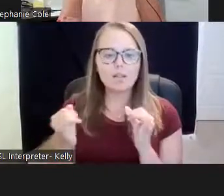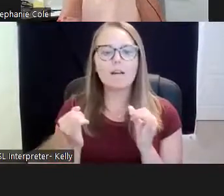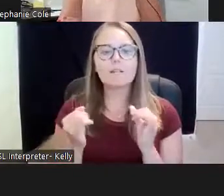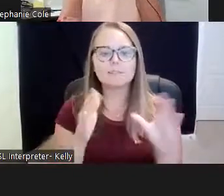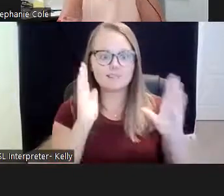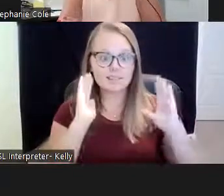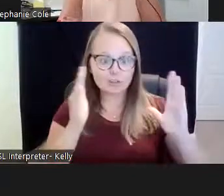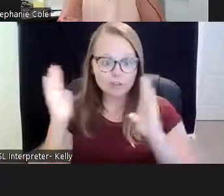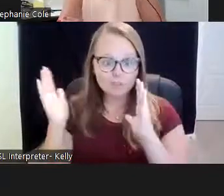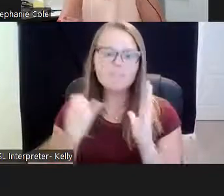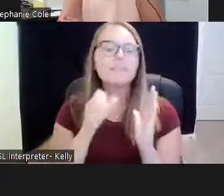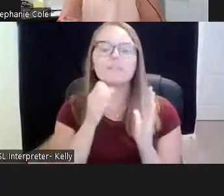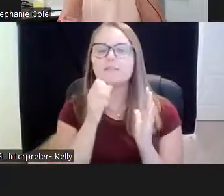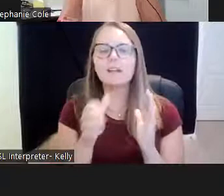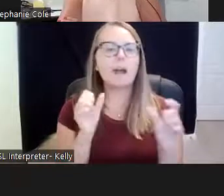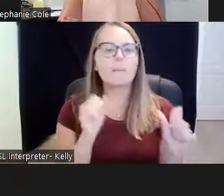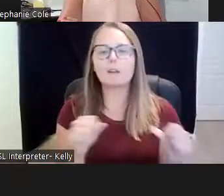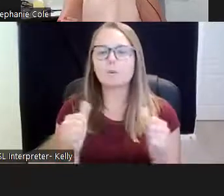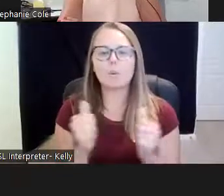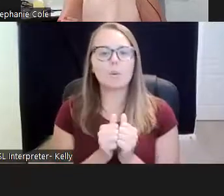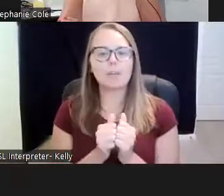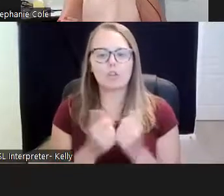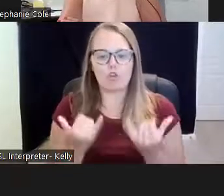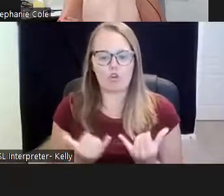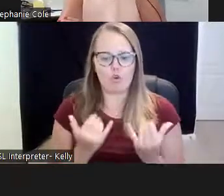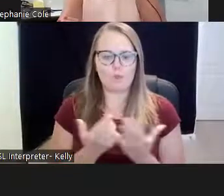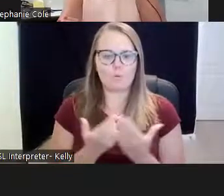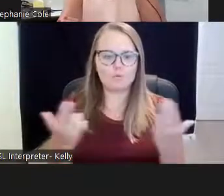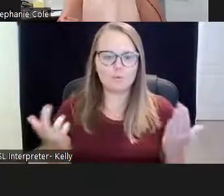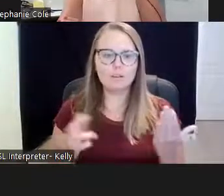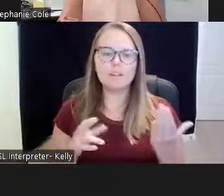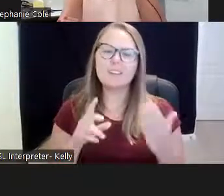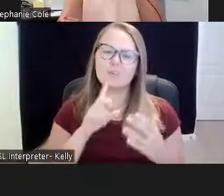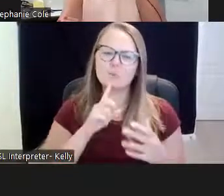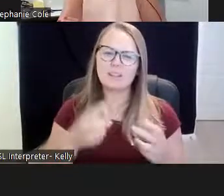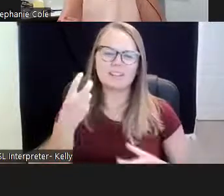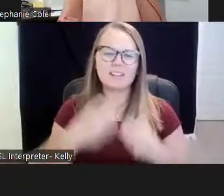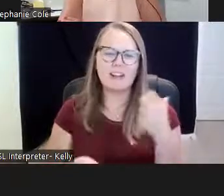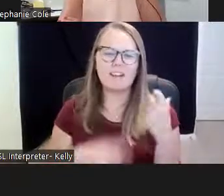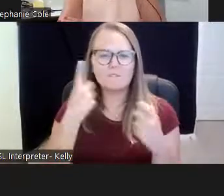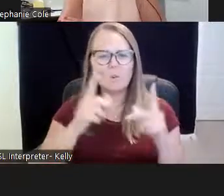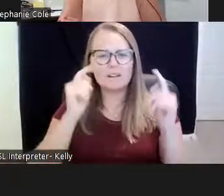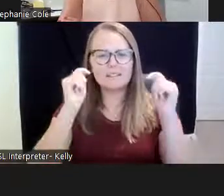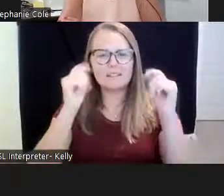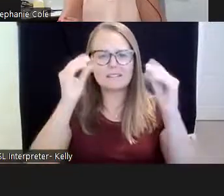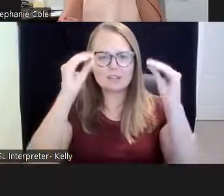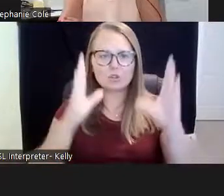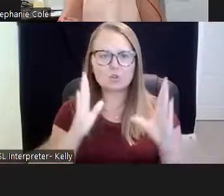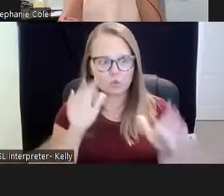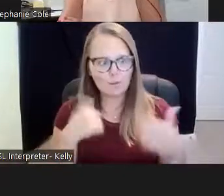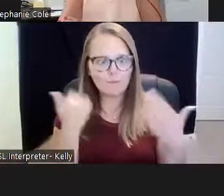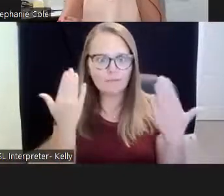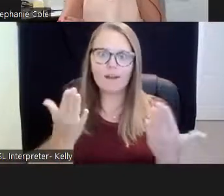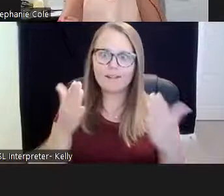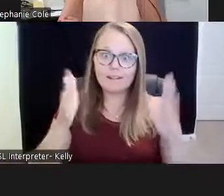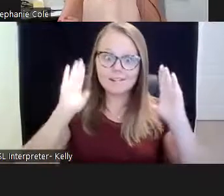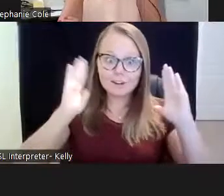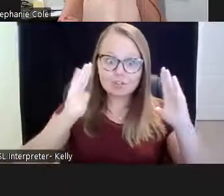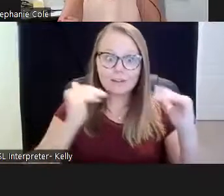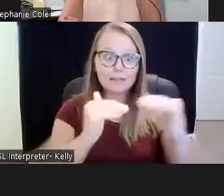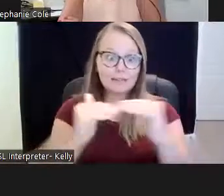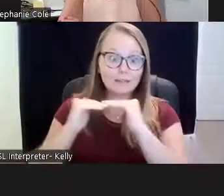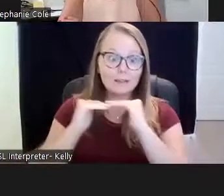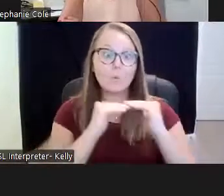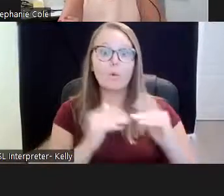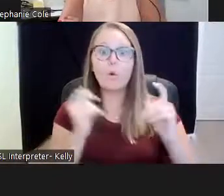attention, not possible with existing resources. It's very difficult for a teacher to give attention, equal attention to